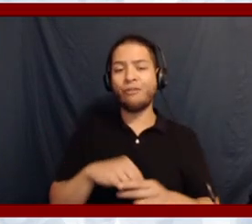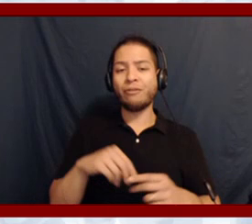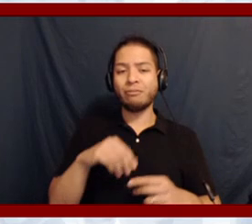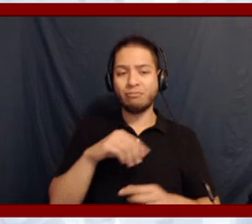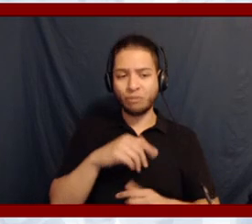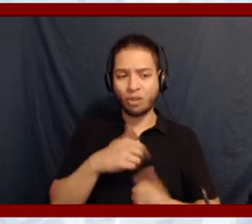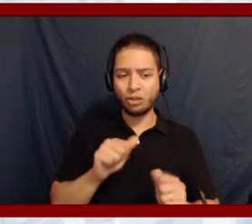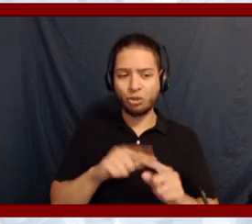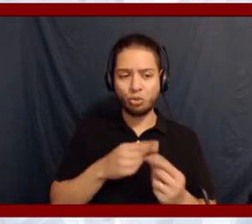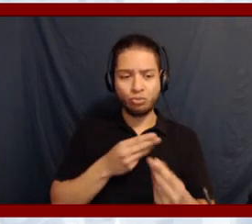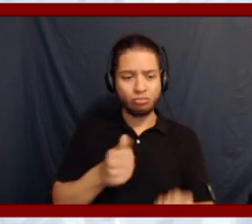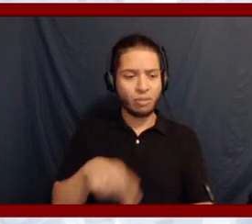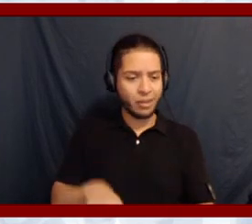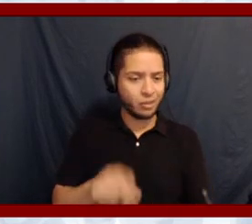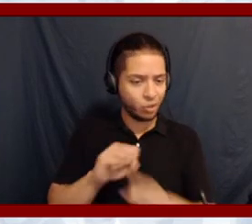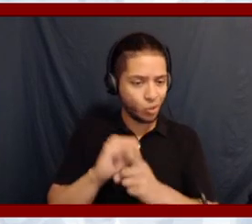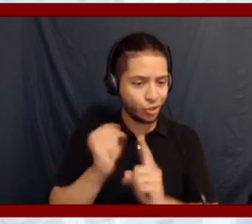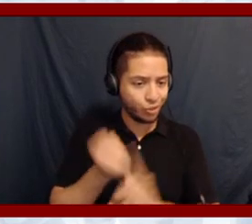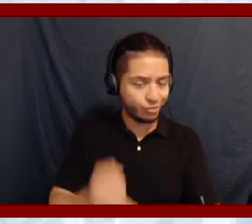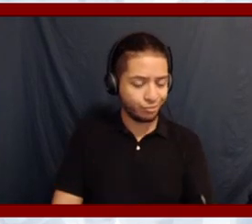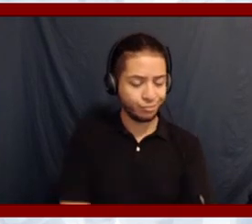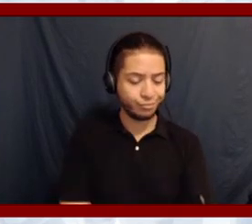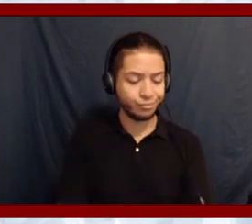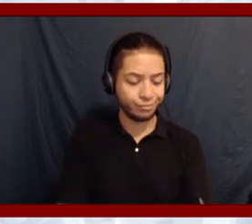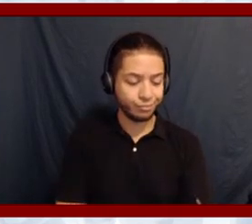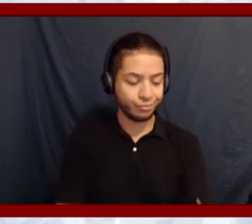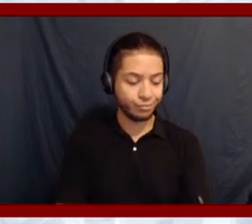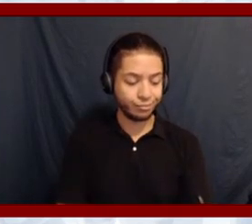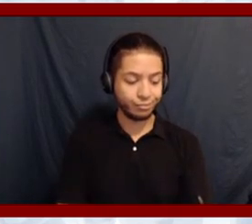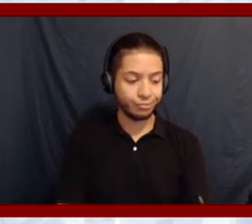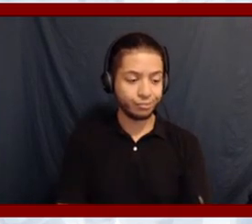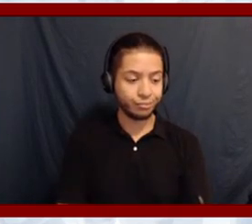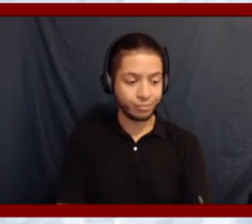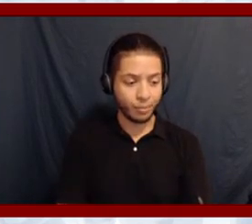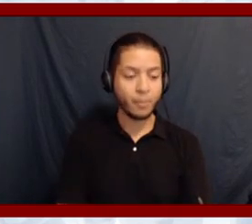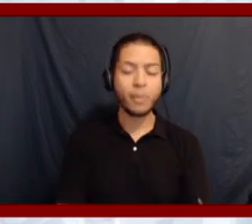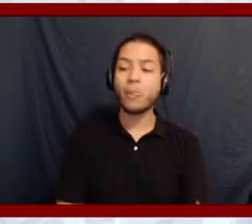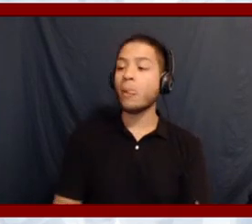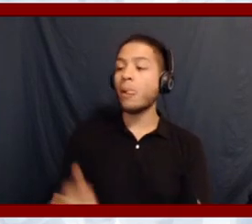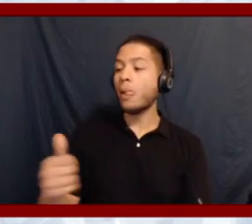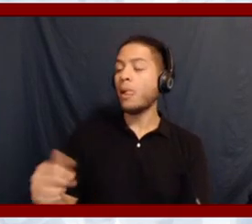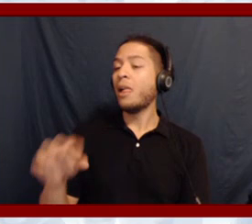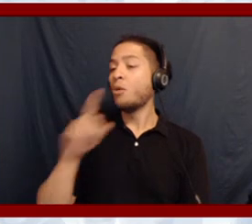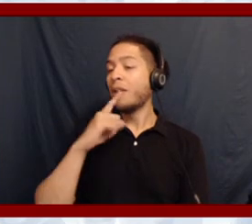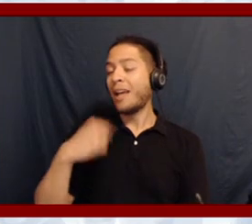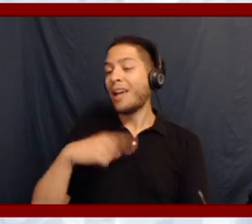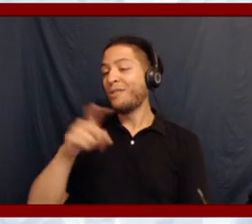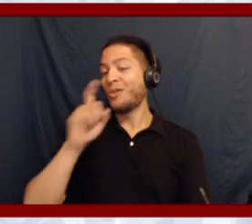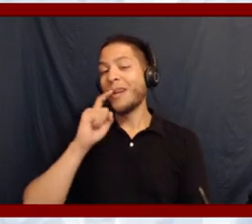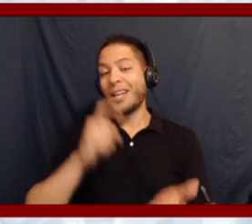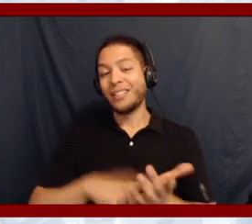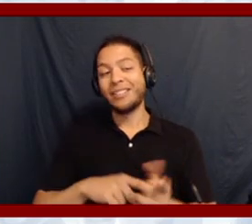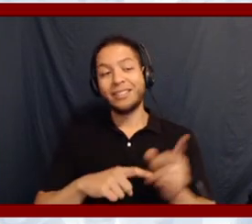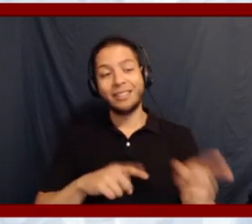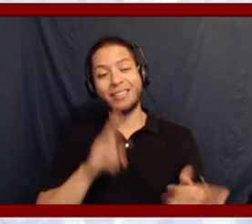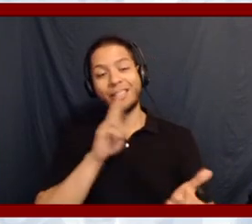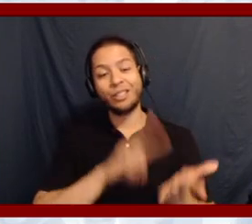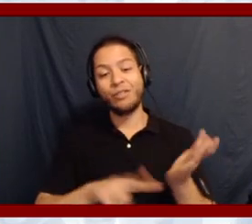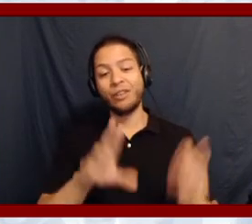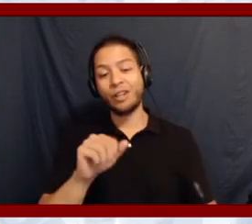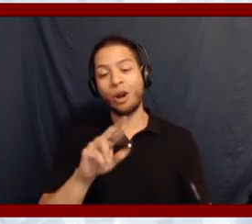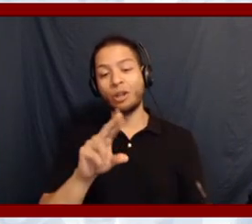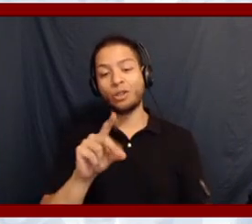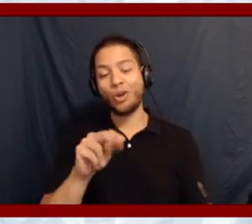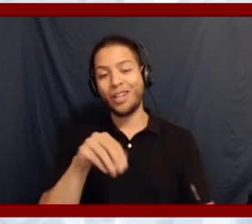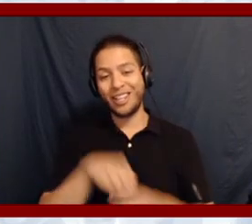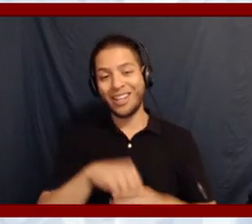you. Awesome. You know, I have to acknowledge for Secretary Cardona at Lincoln University, you know, we're talking about